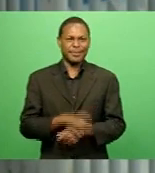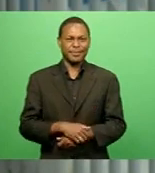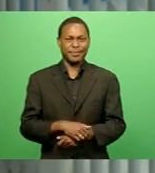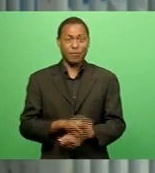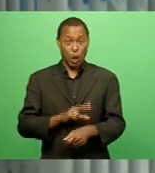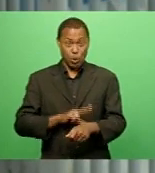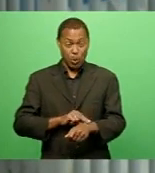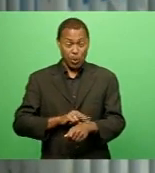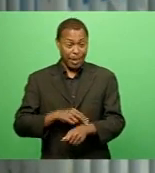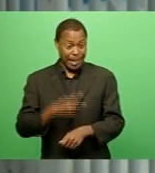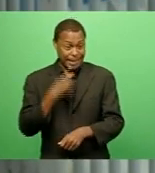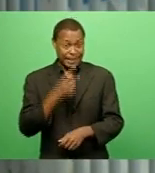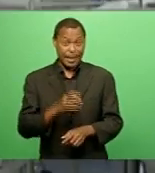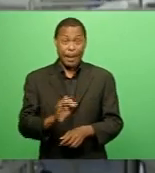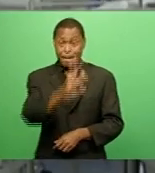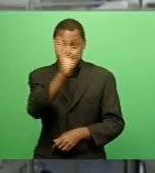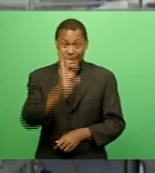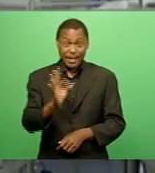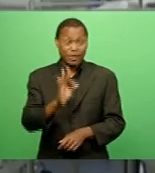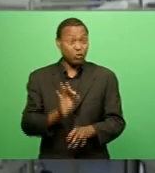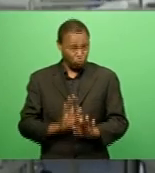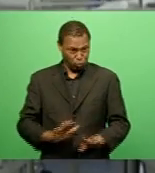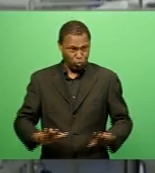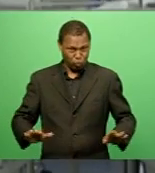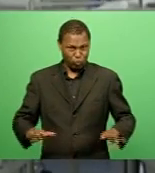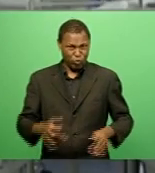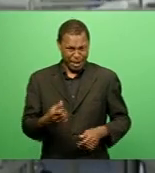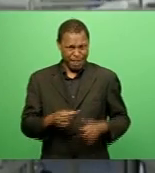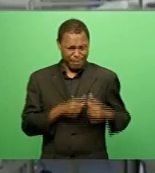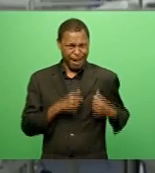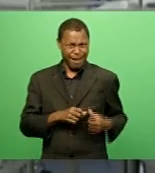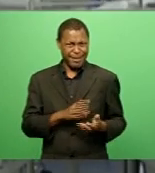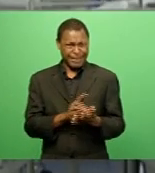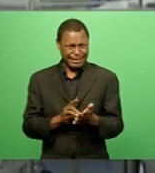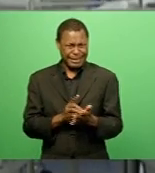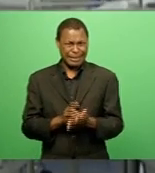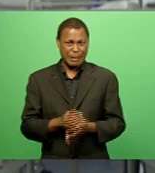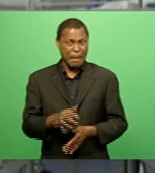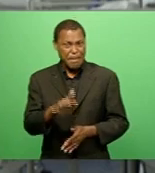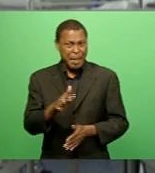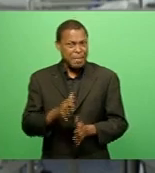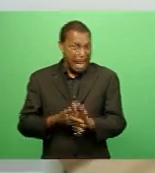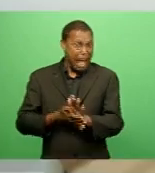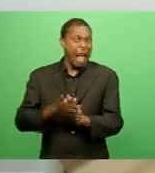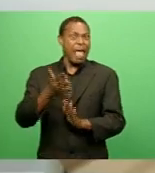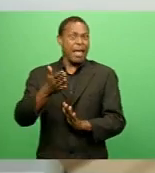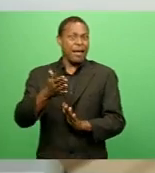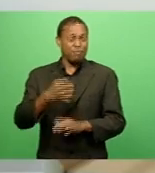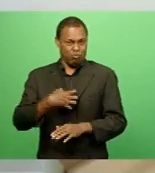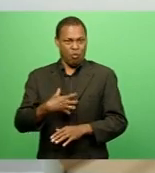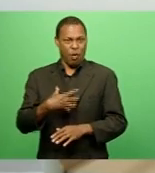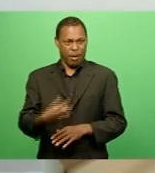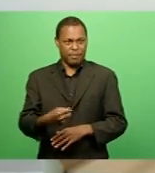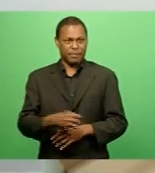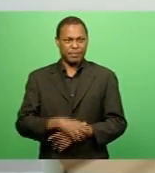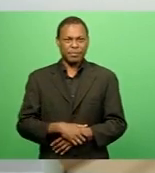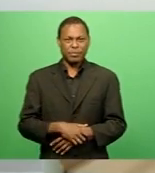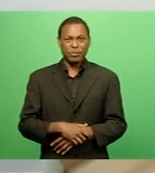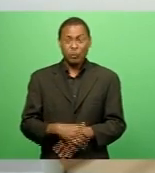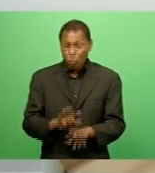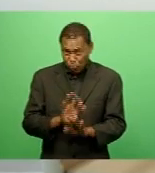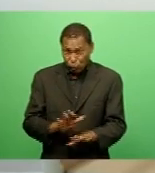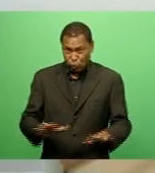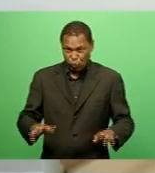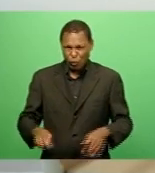Tapu says the percentage of children suffering from congenital heart disease might be higher. However, with our Children's Heart Screening Centre, we've got more